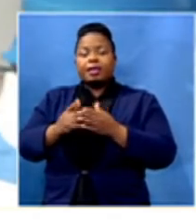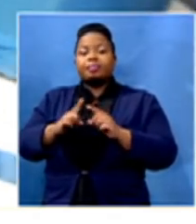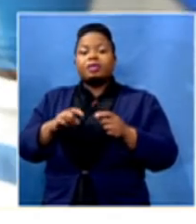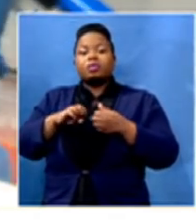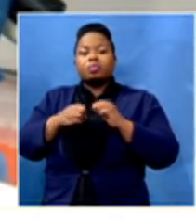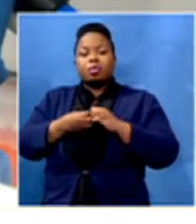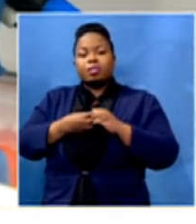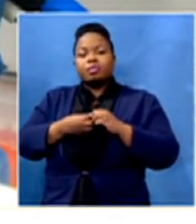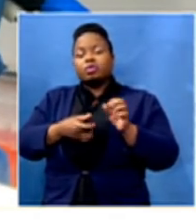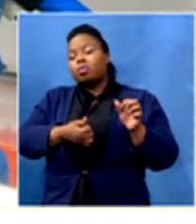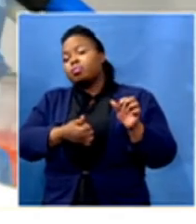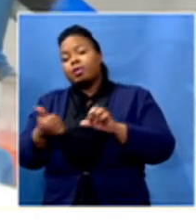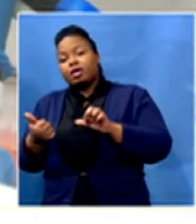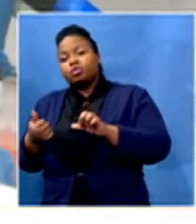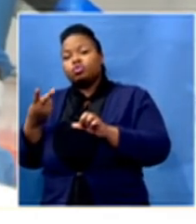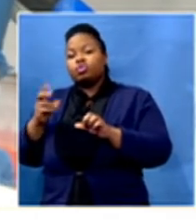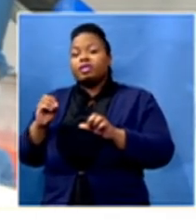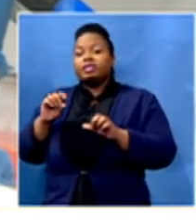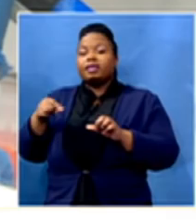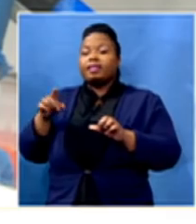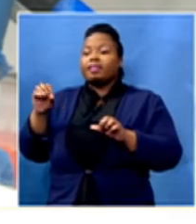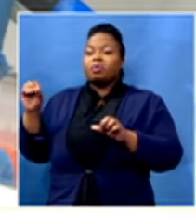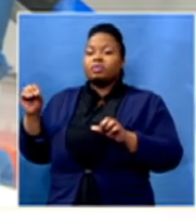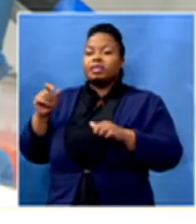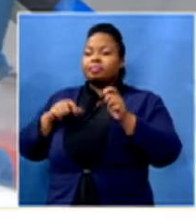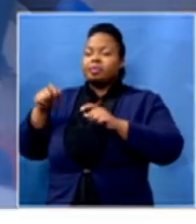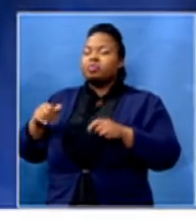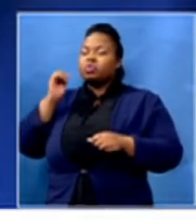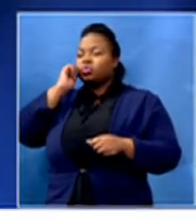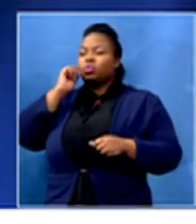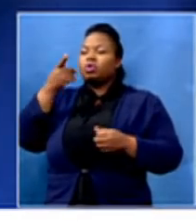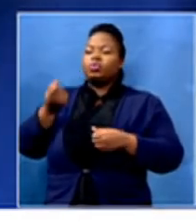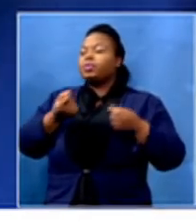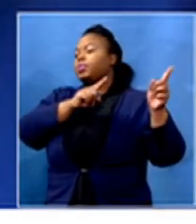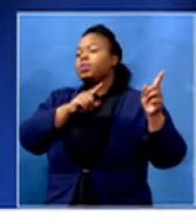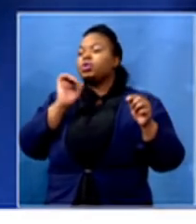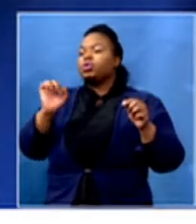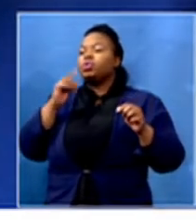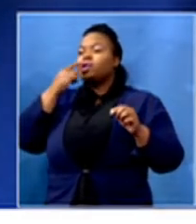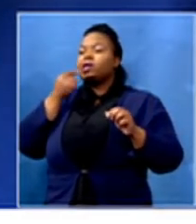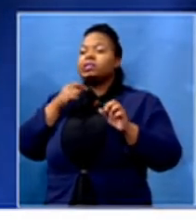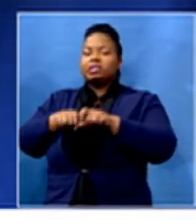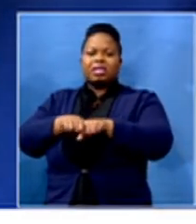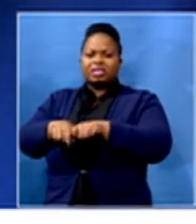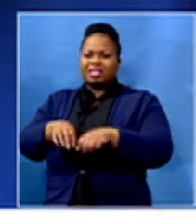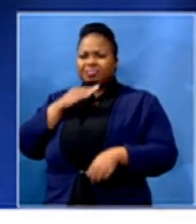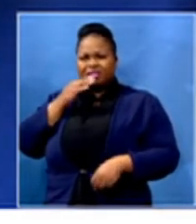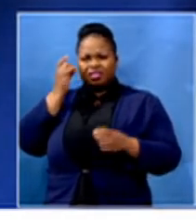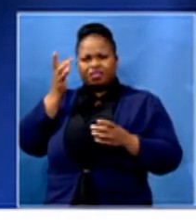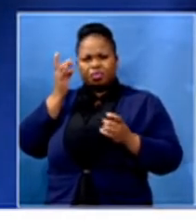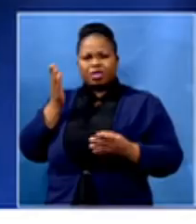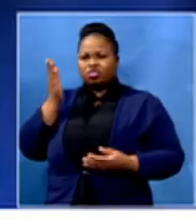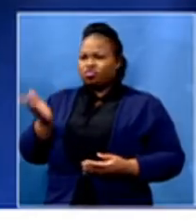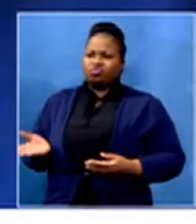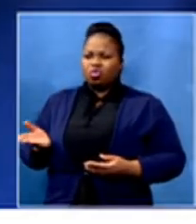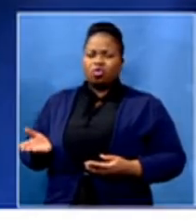all 20,000 people and tell them that we've just discarded your specimen, when in fact, a lot of that information still needs